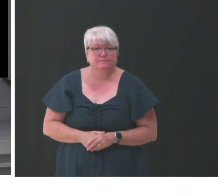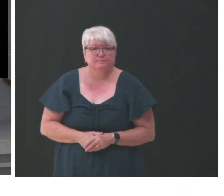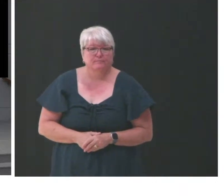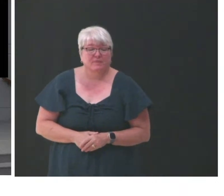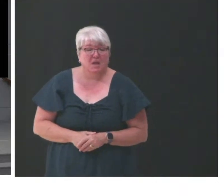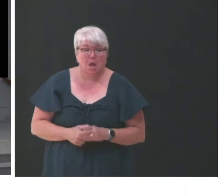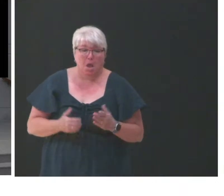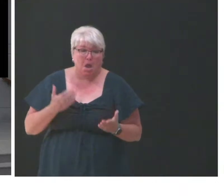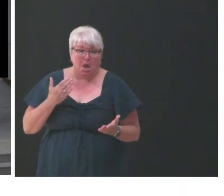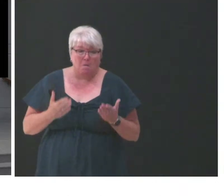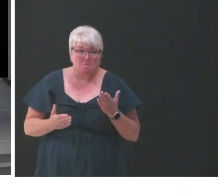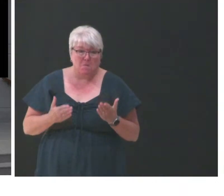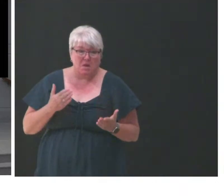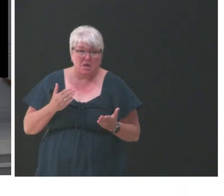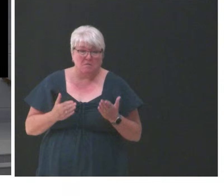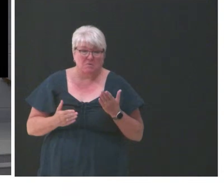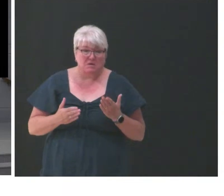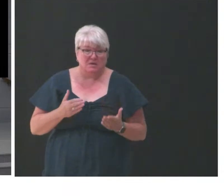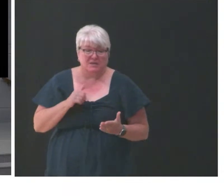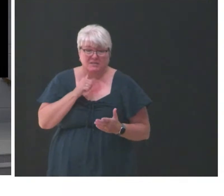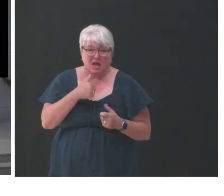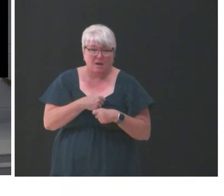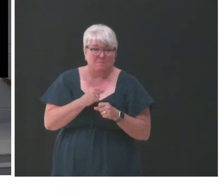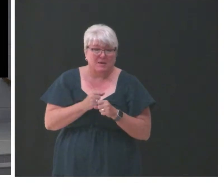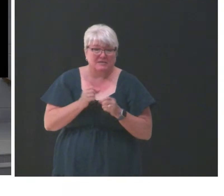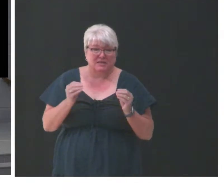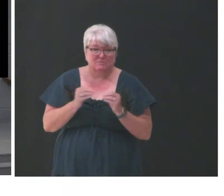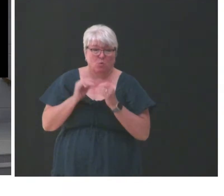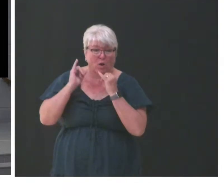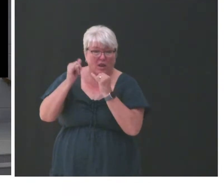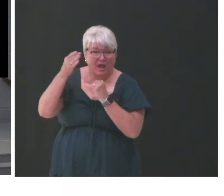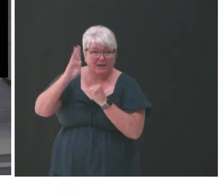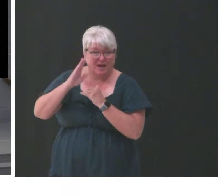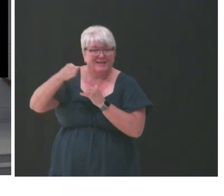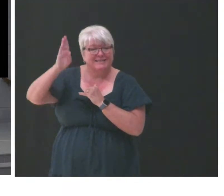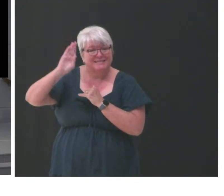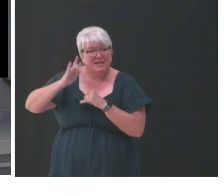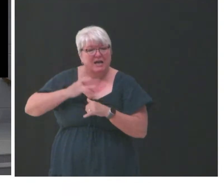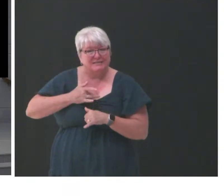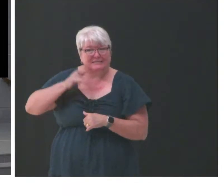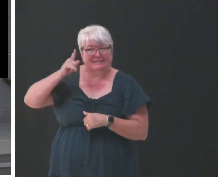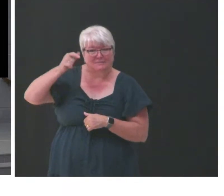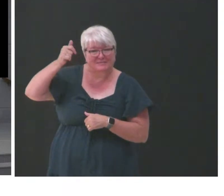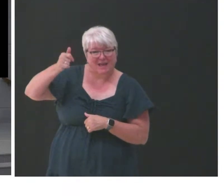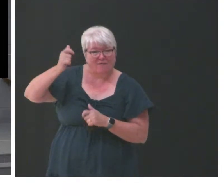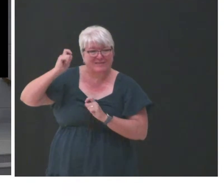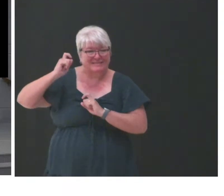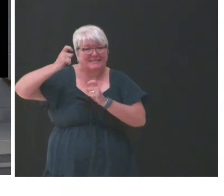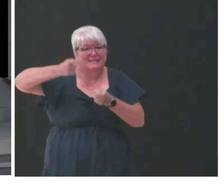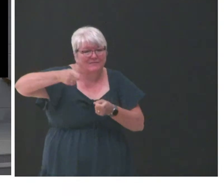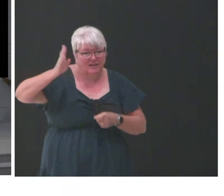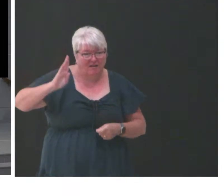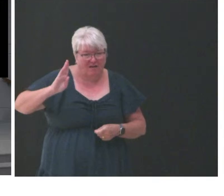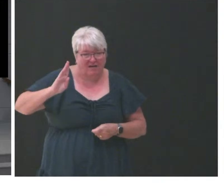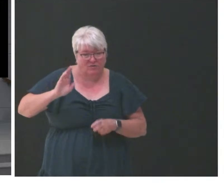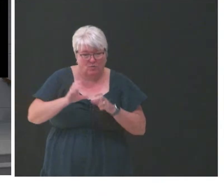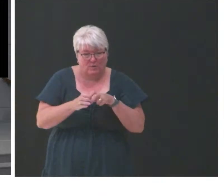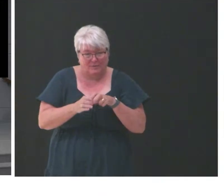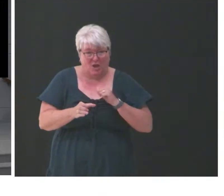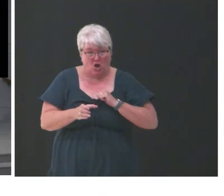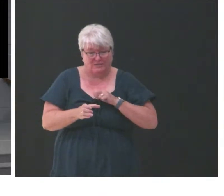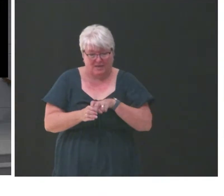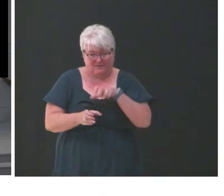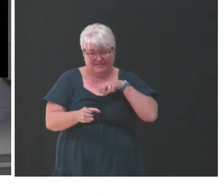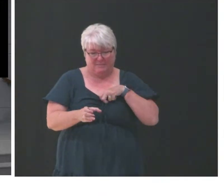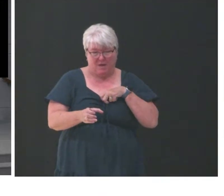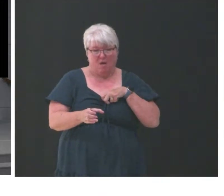And there may not be very much that makes us more like God than when we give, because he is giving in nature. And we step outside of ourselves and we decide